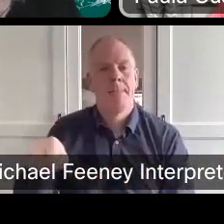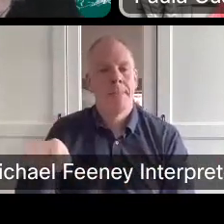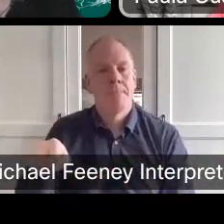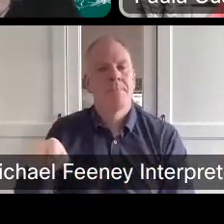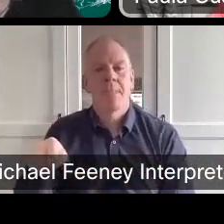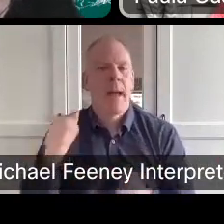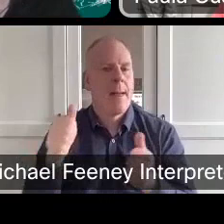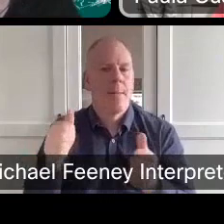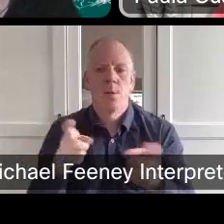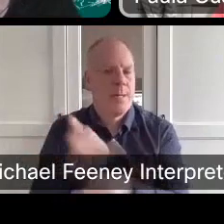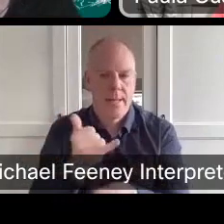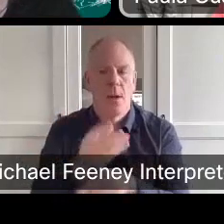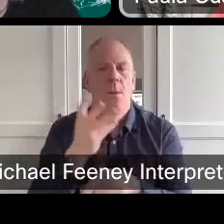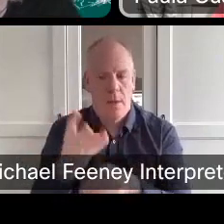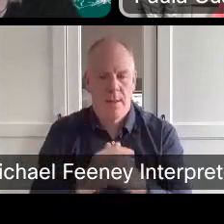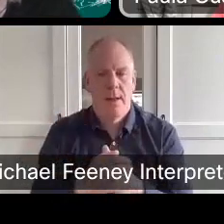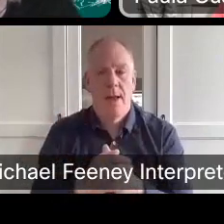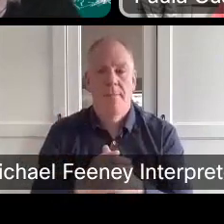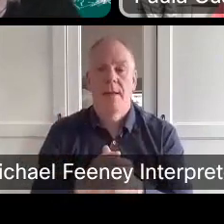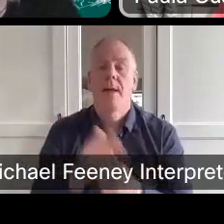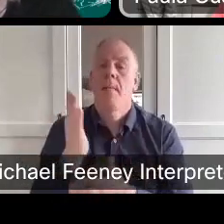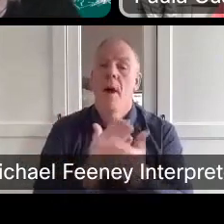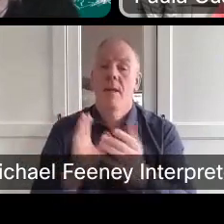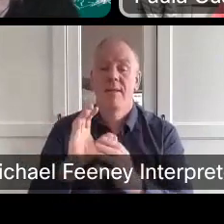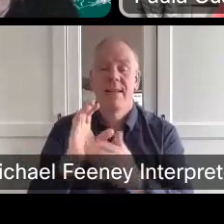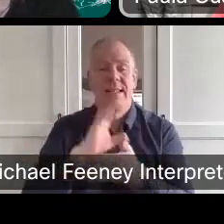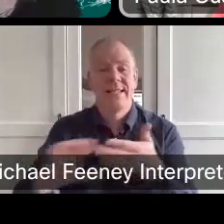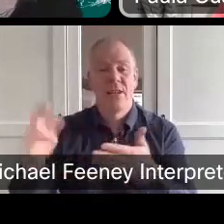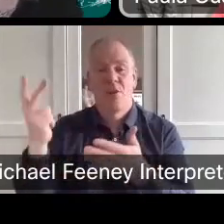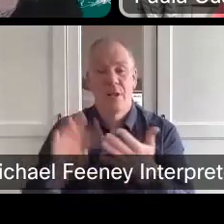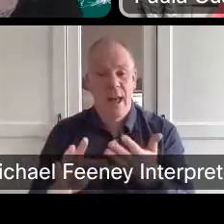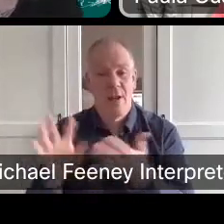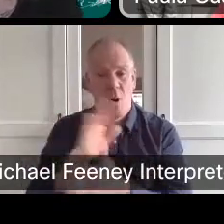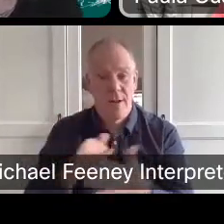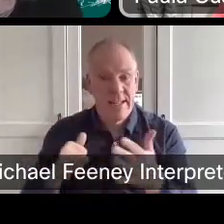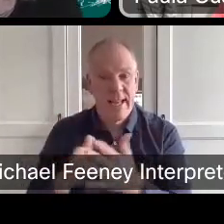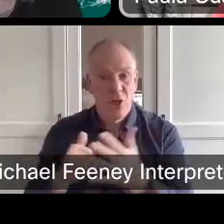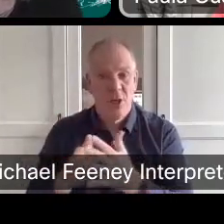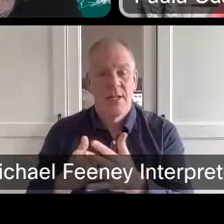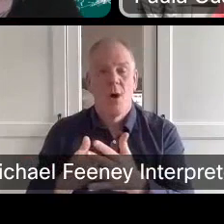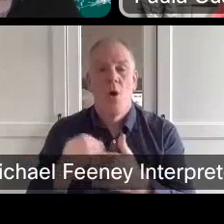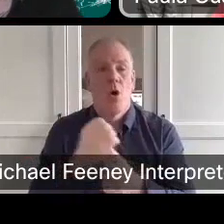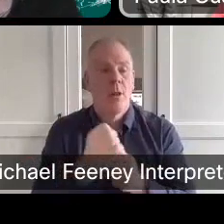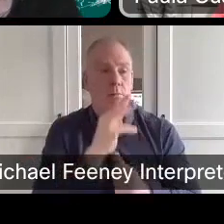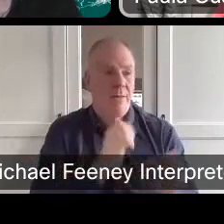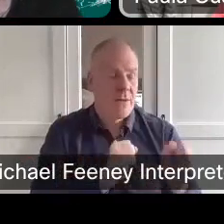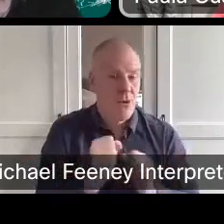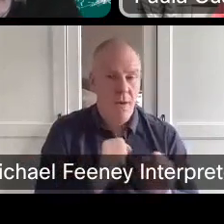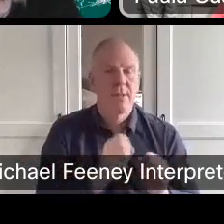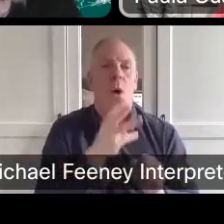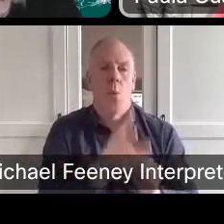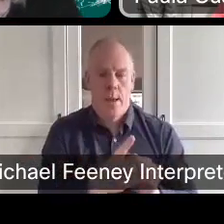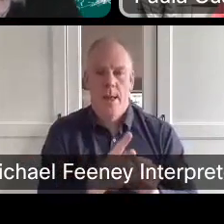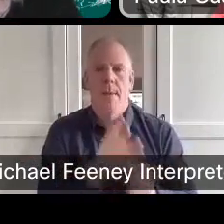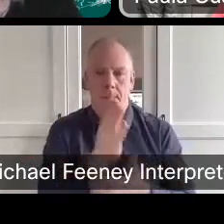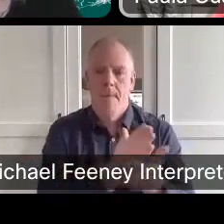that, but also for our Section 39 organisations or any organisations outside even private services, there will be a